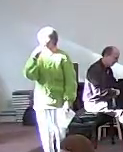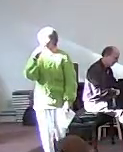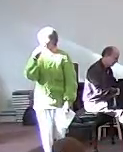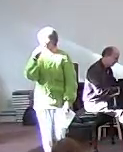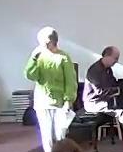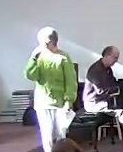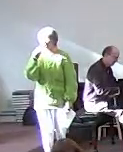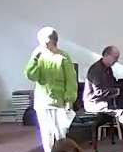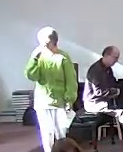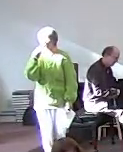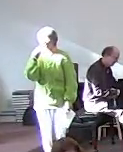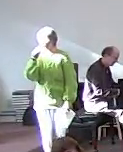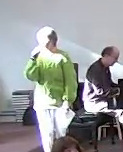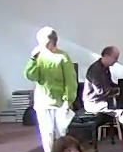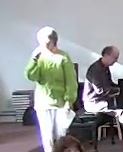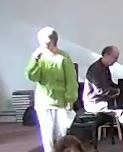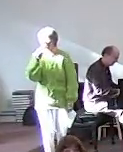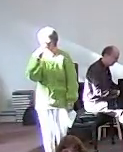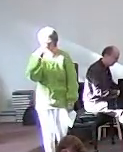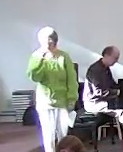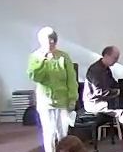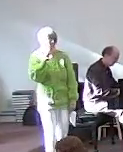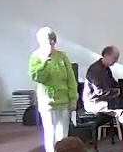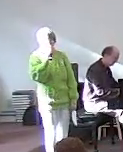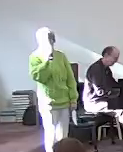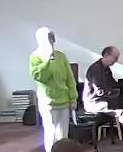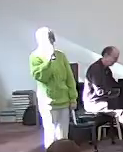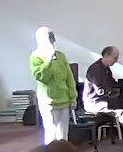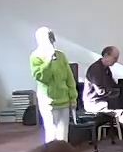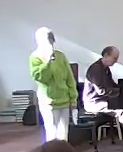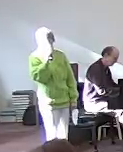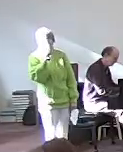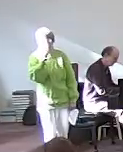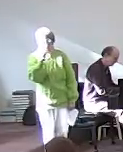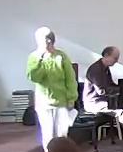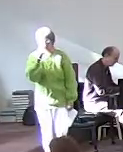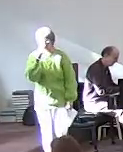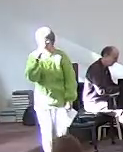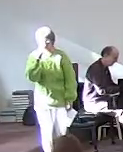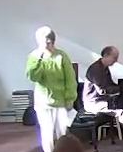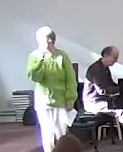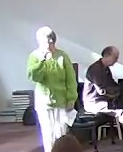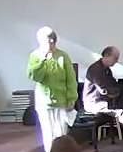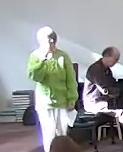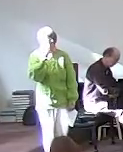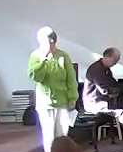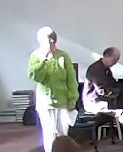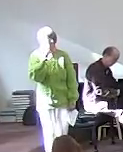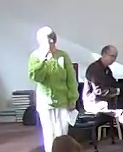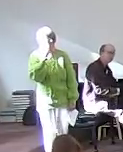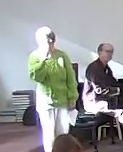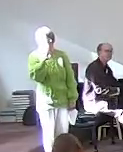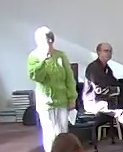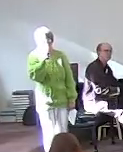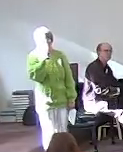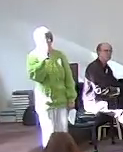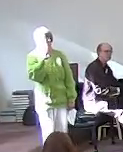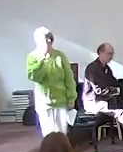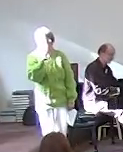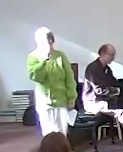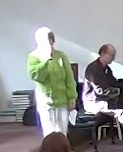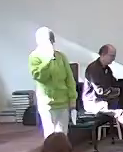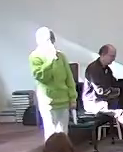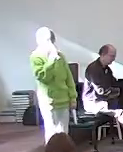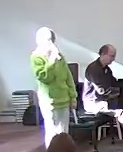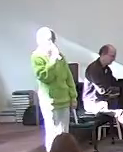peace. Wherever you walk in beauty all around you. Our hearts